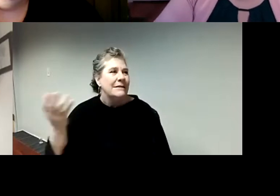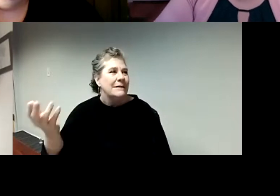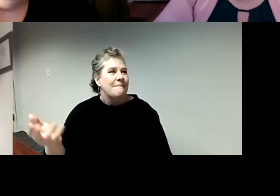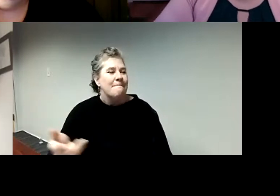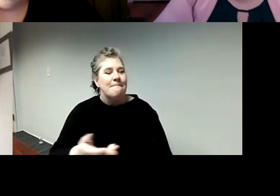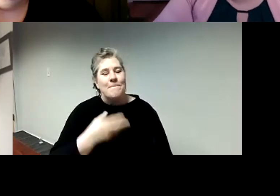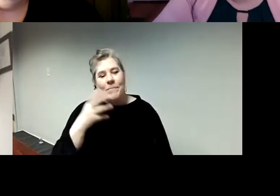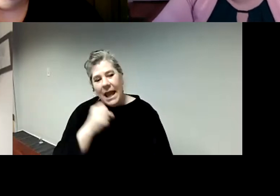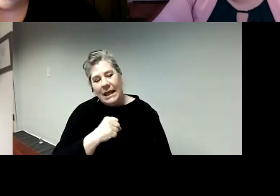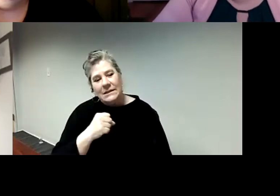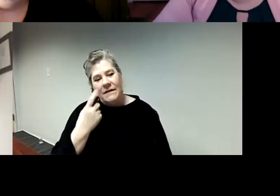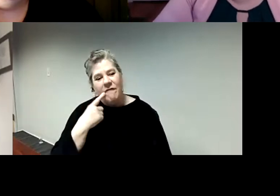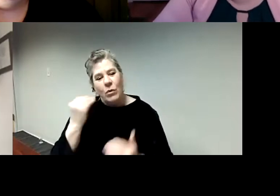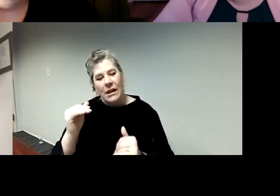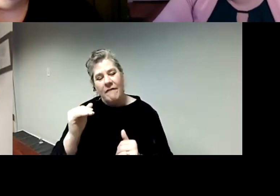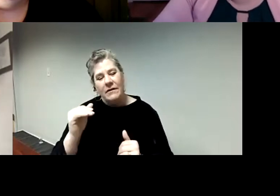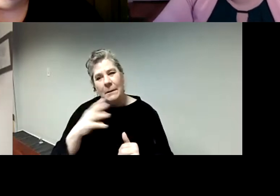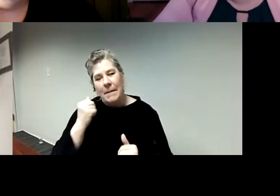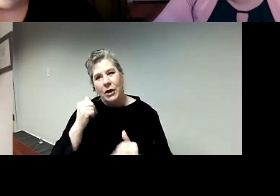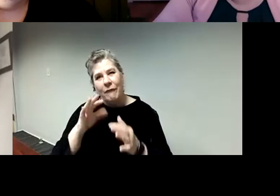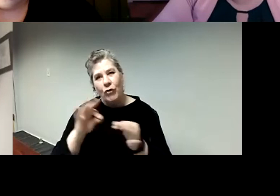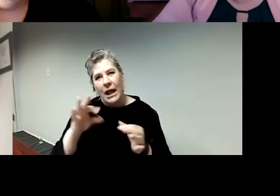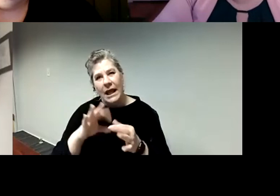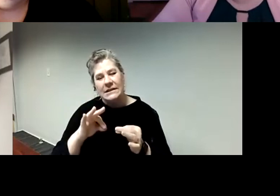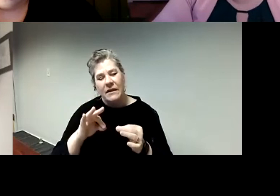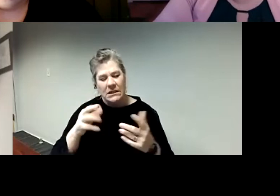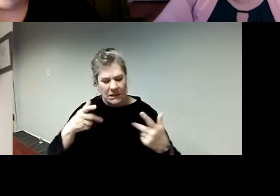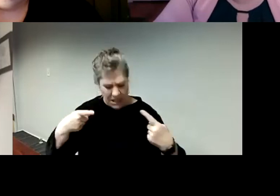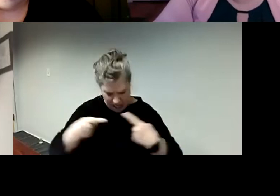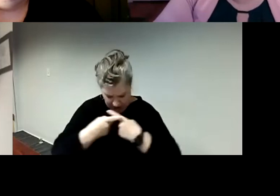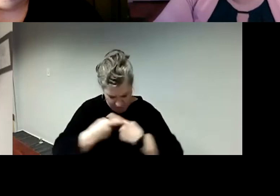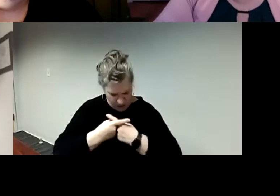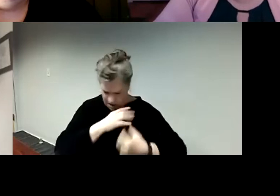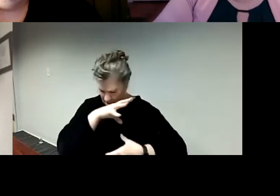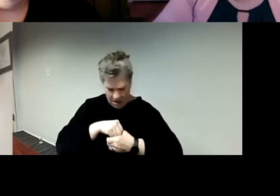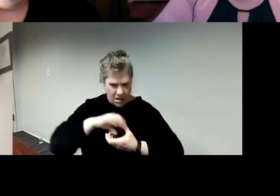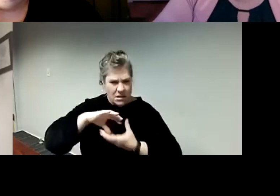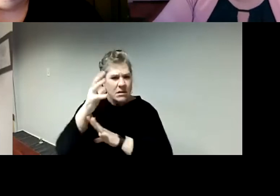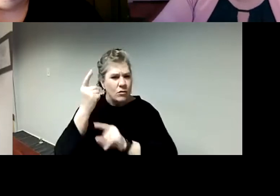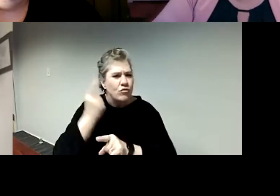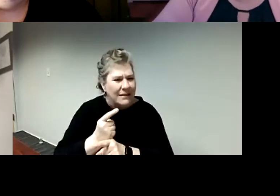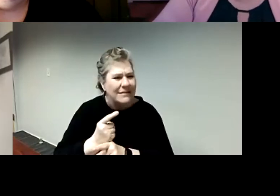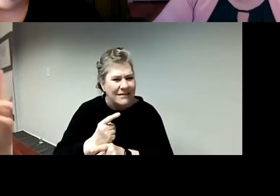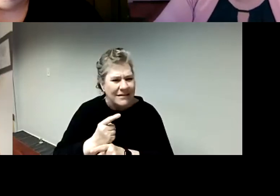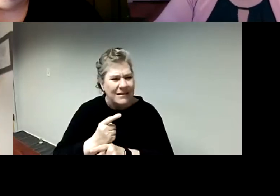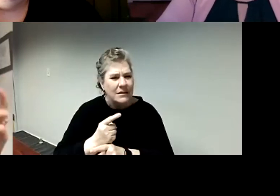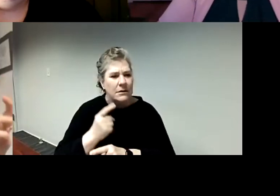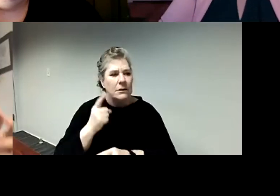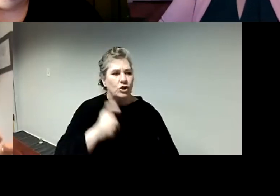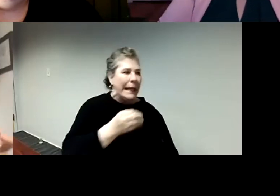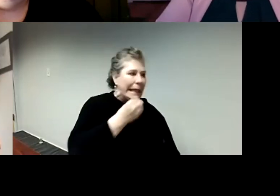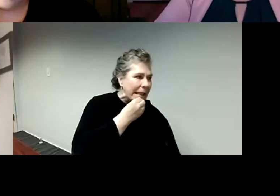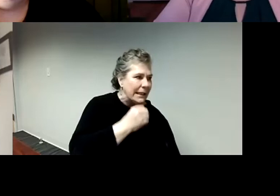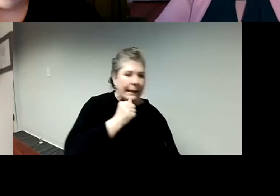I guess, for lack of better words, like this tearing, this conflict inside of what should I be